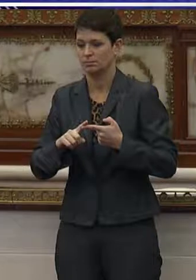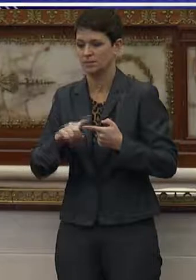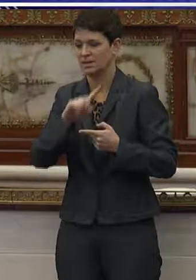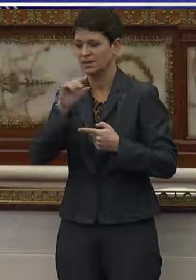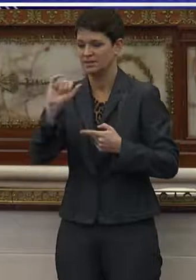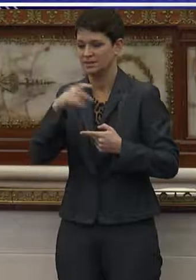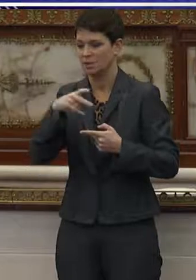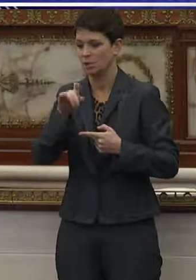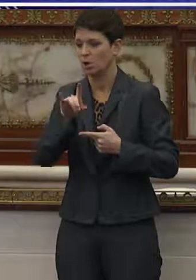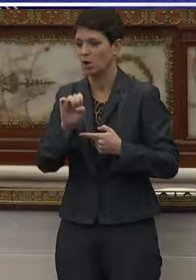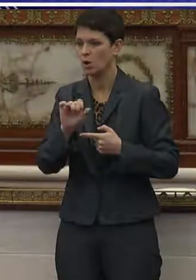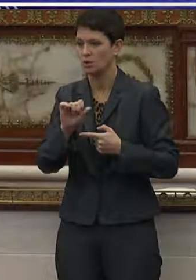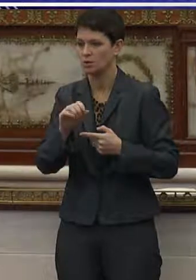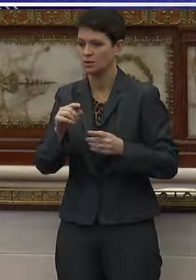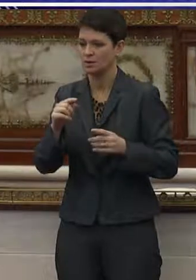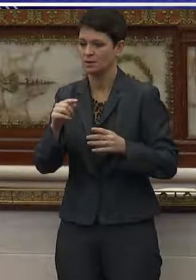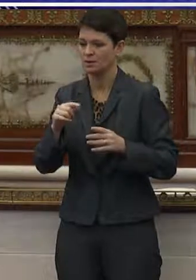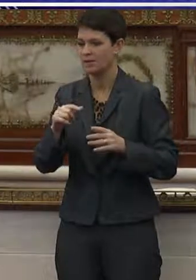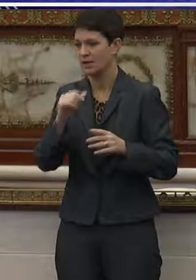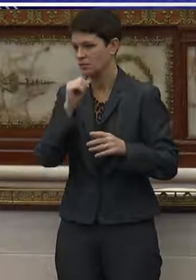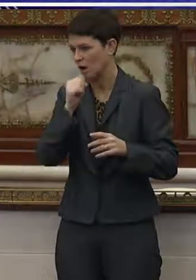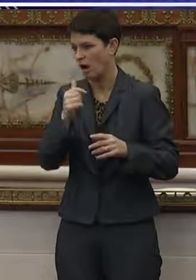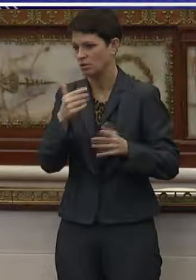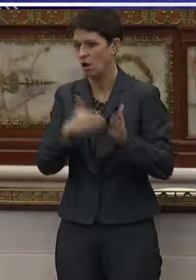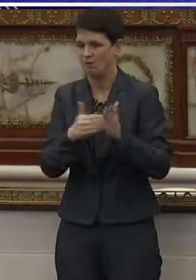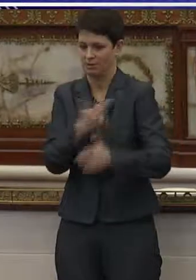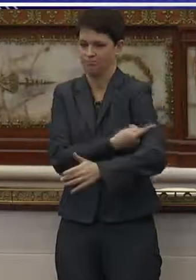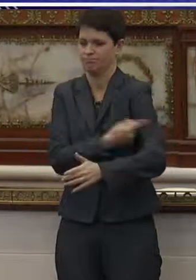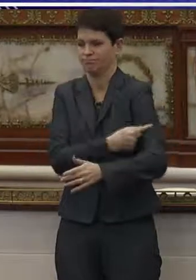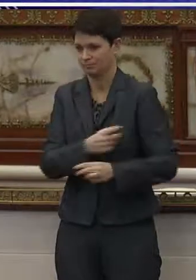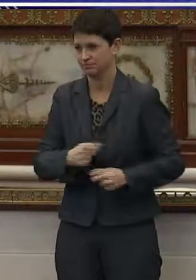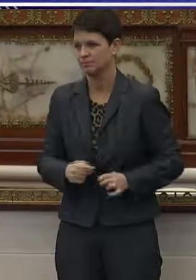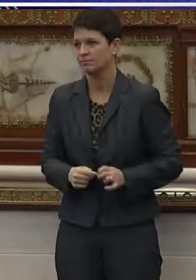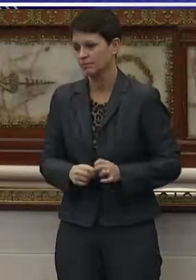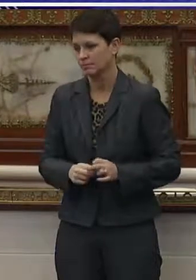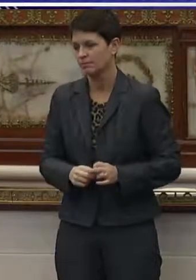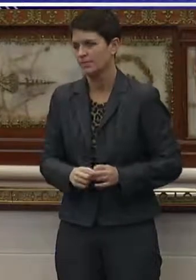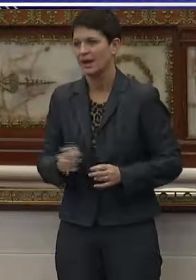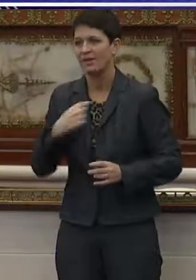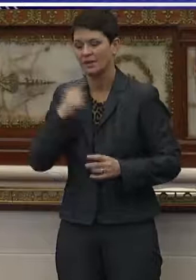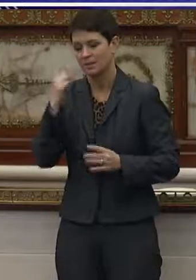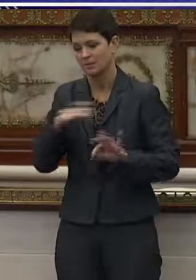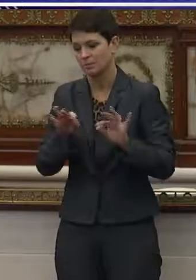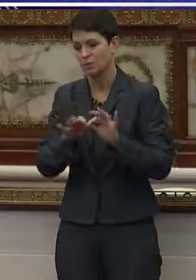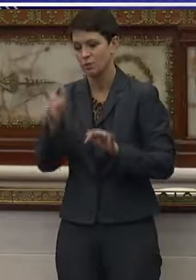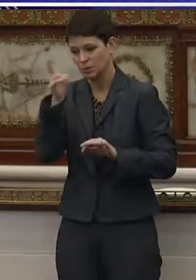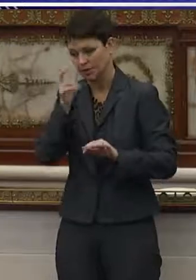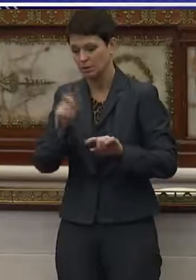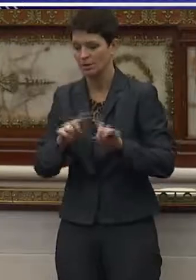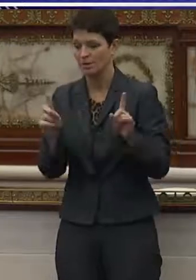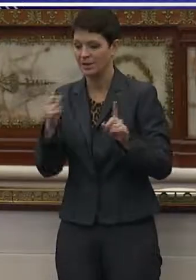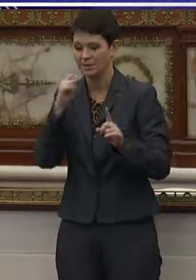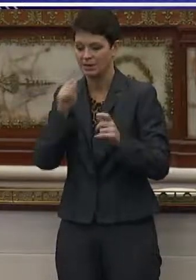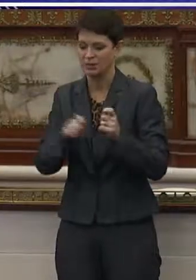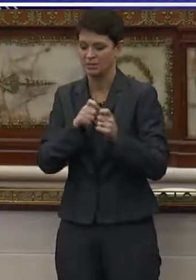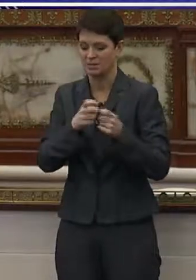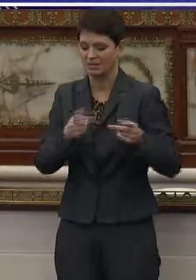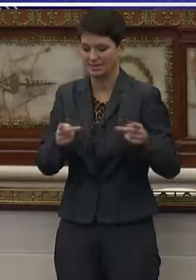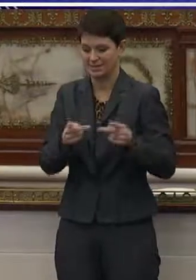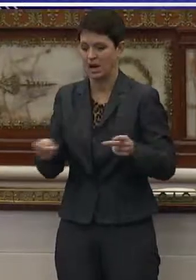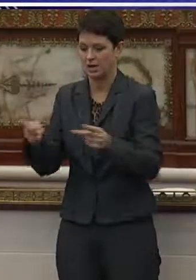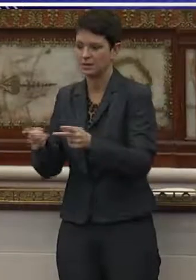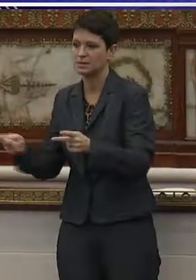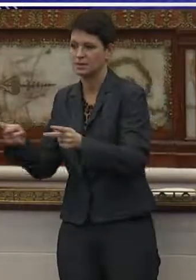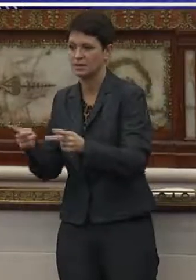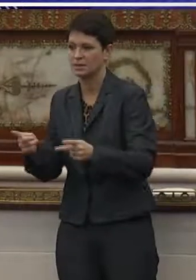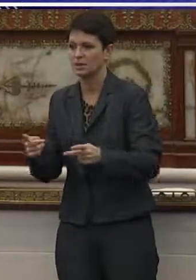codes that are deeply underrepresented. So yes. I think it's helpful to hear. But I think with certain sites, we just want to,